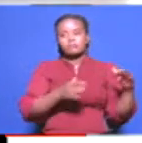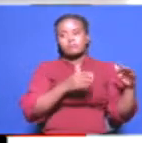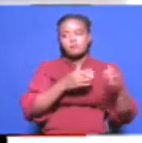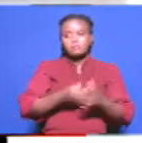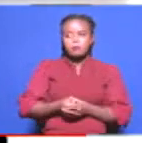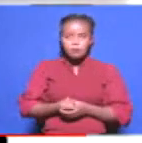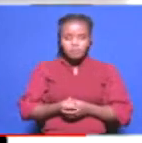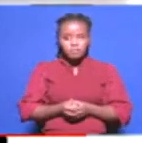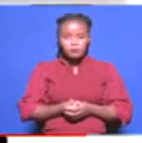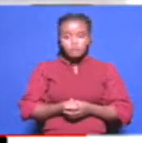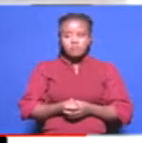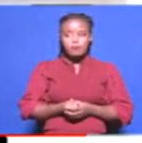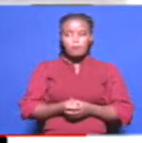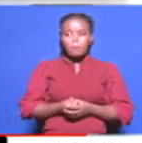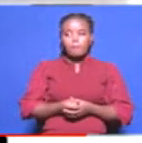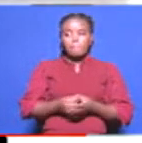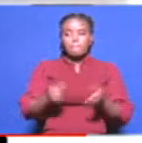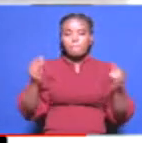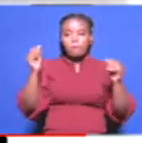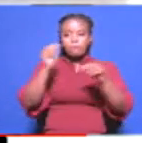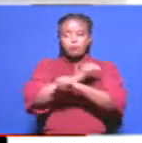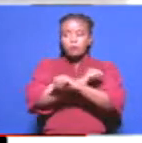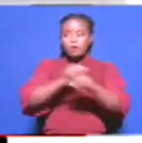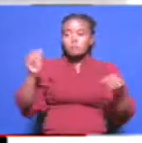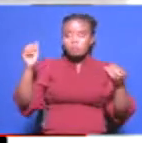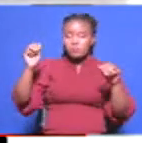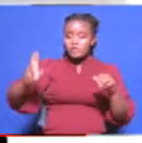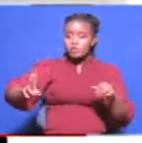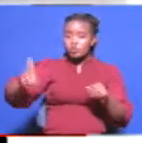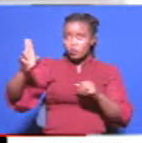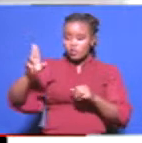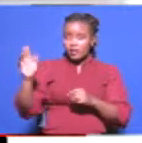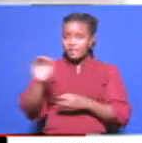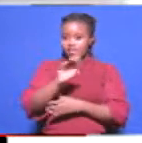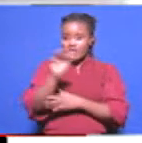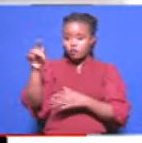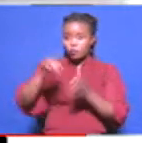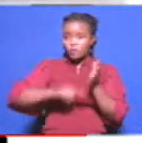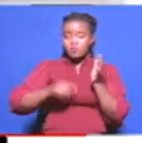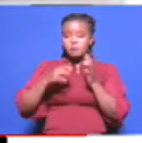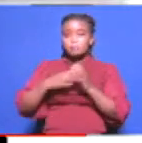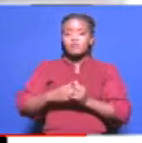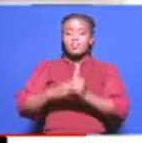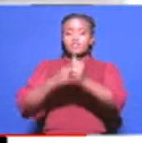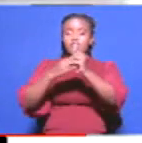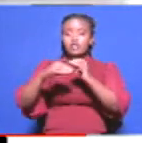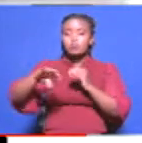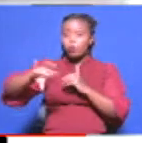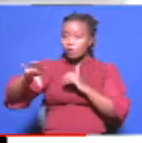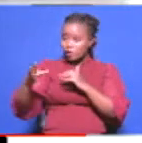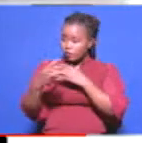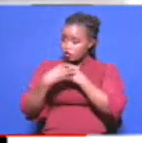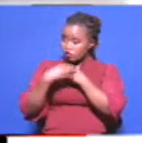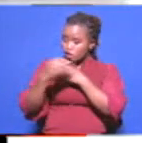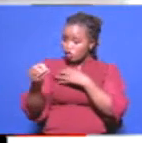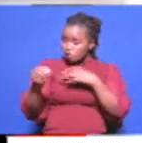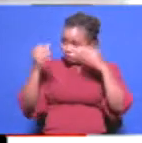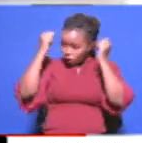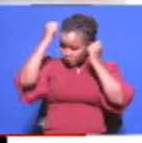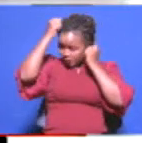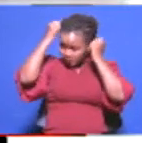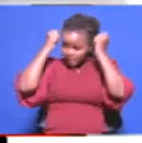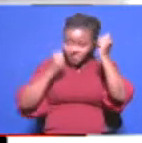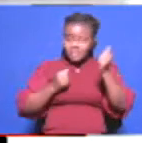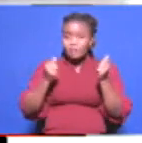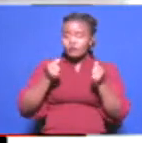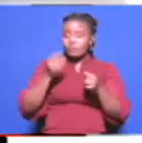our top story. President Uhuru Kenyatta has challenged the leadership of counties to emulate the Kenya Defense Forces, which